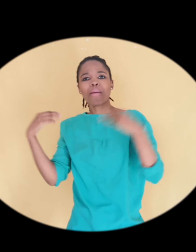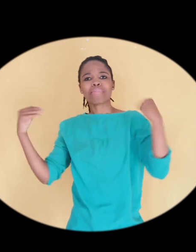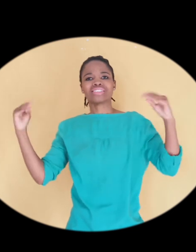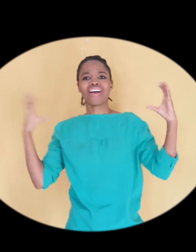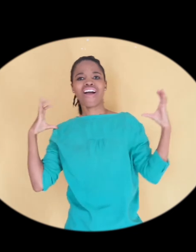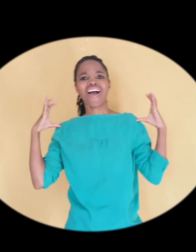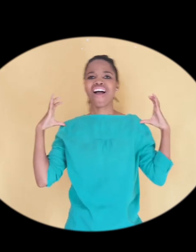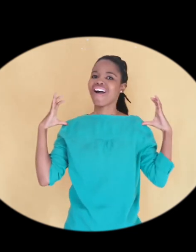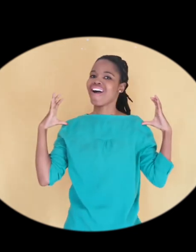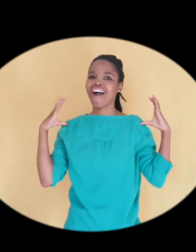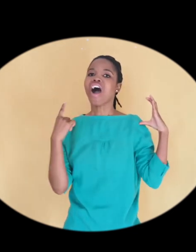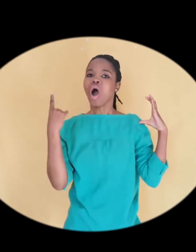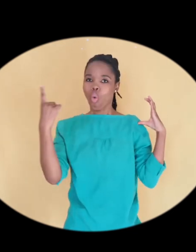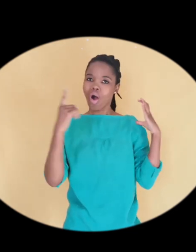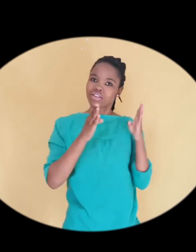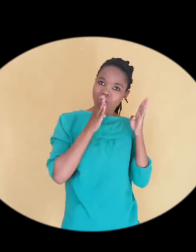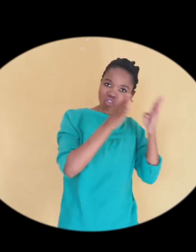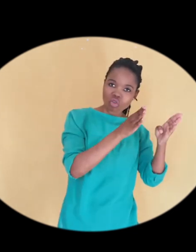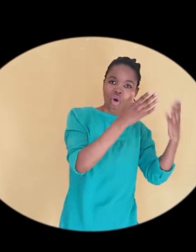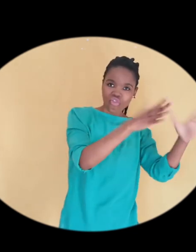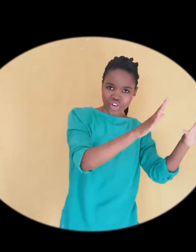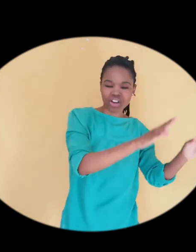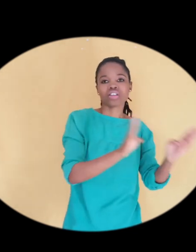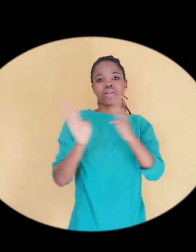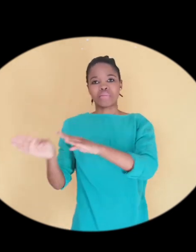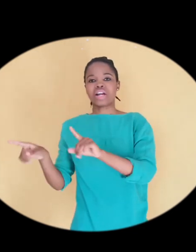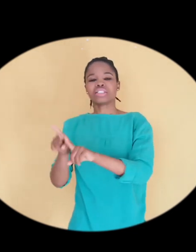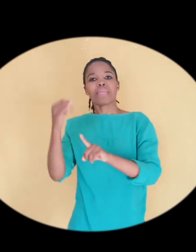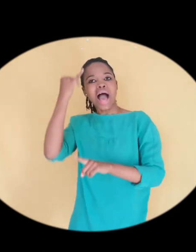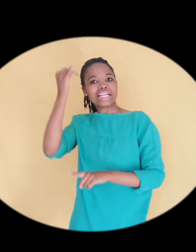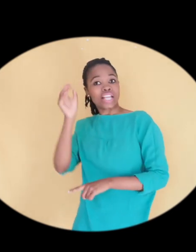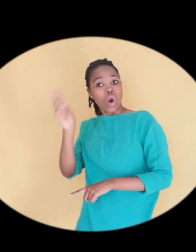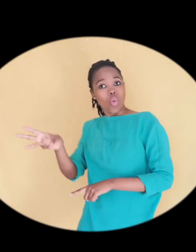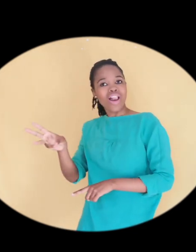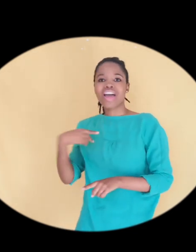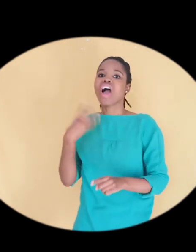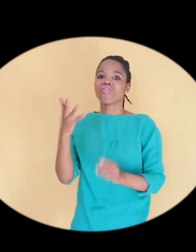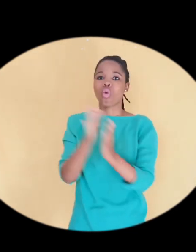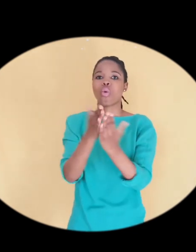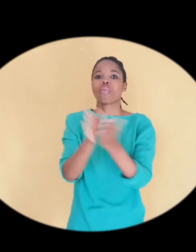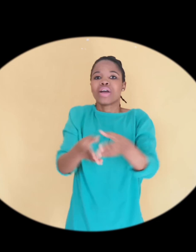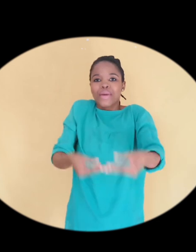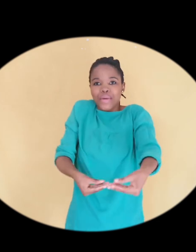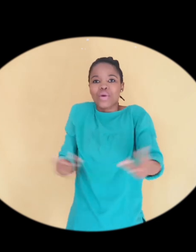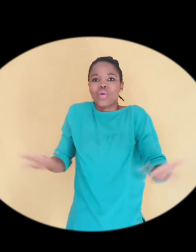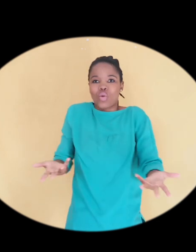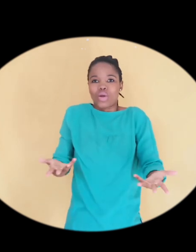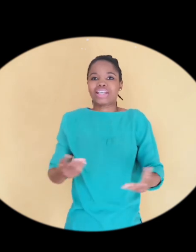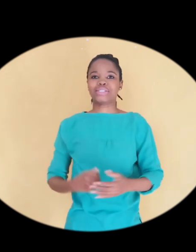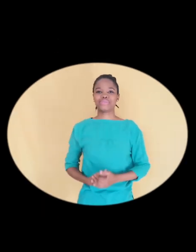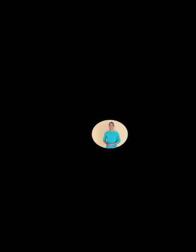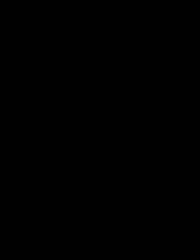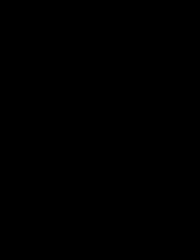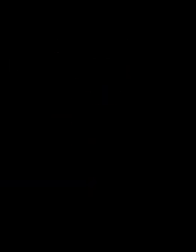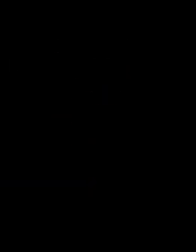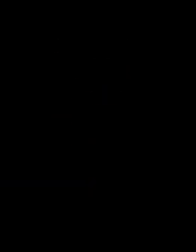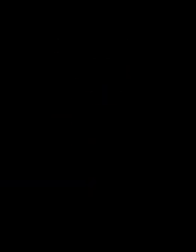to get published as well. Okay. You know, don't try sell a publisher an idea on a book. That's not going to work.